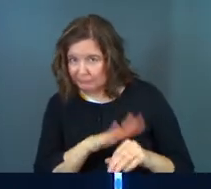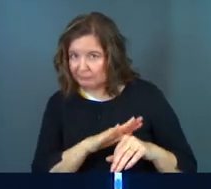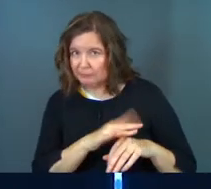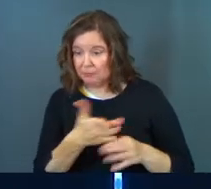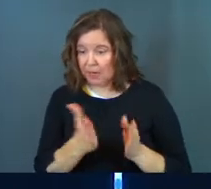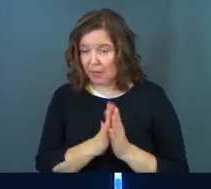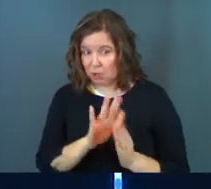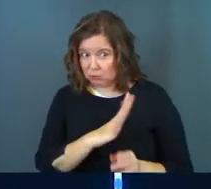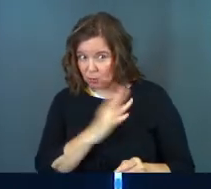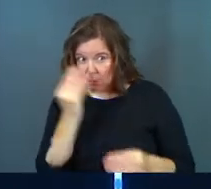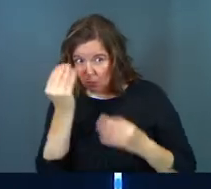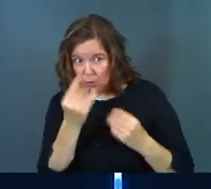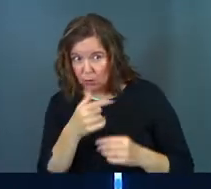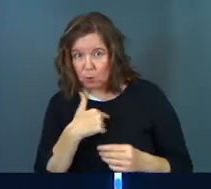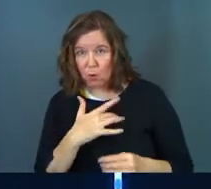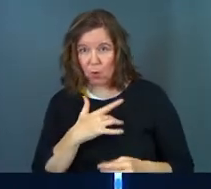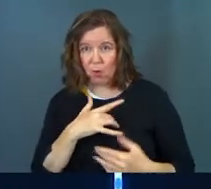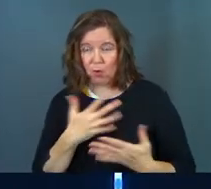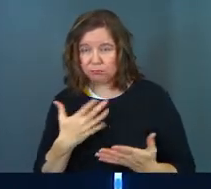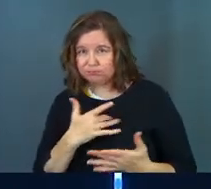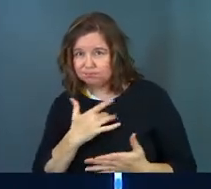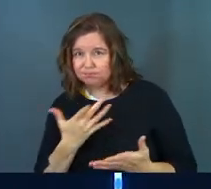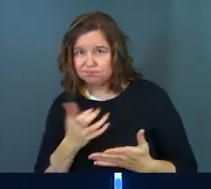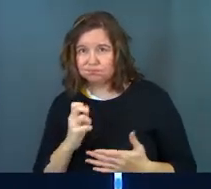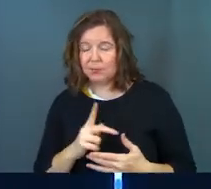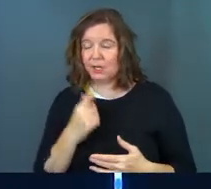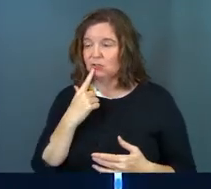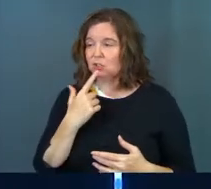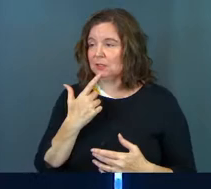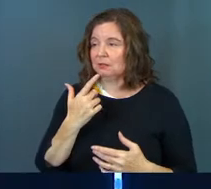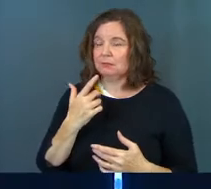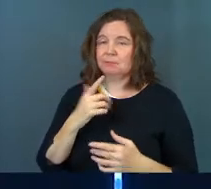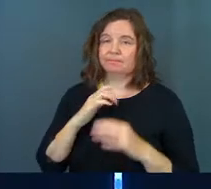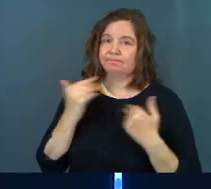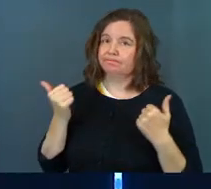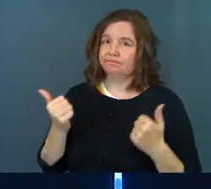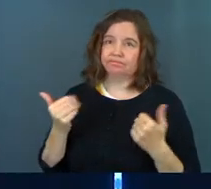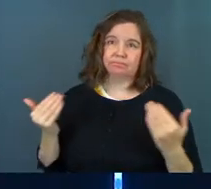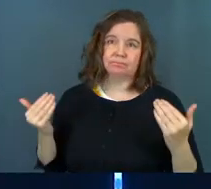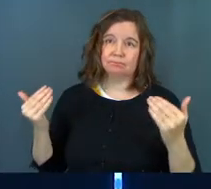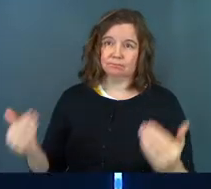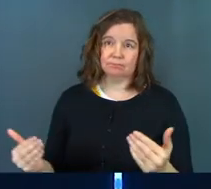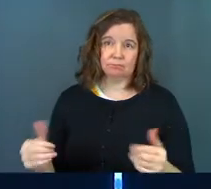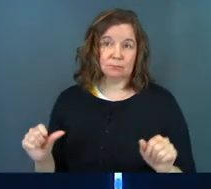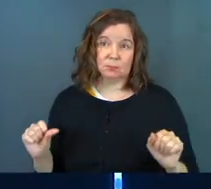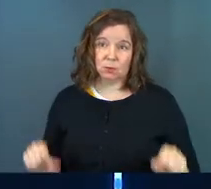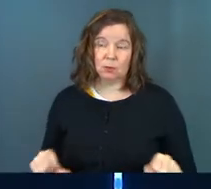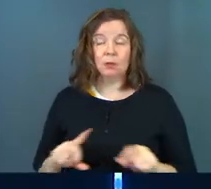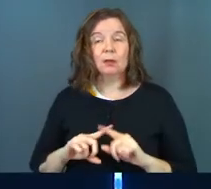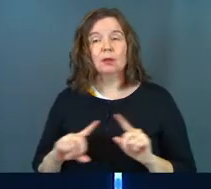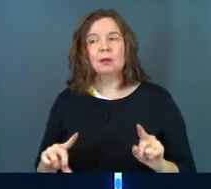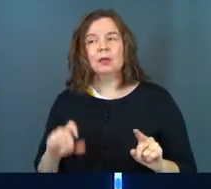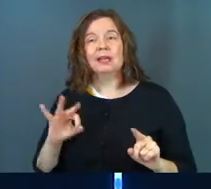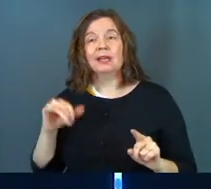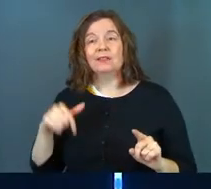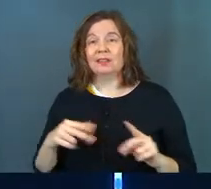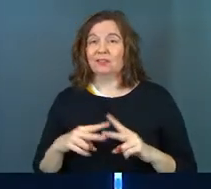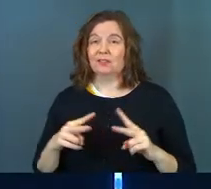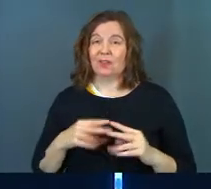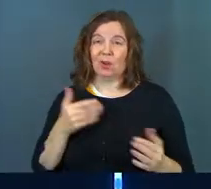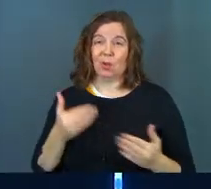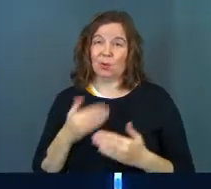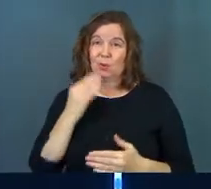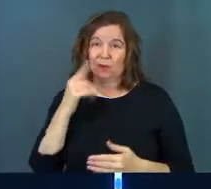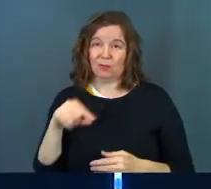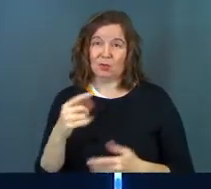even ask her thoughts and her heart on things. And she just gave every blessing that she could. But if this is very,